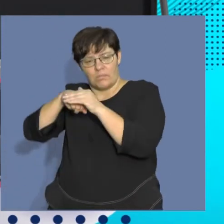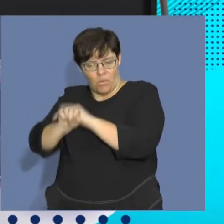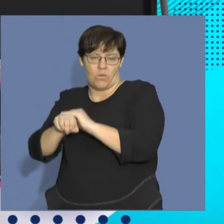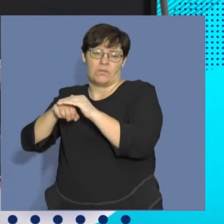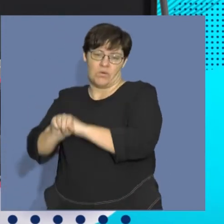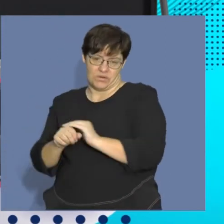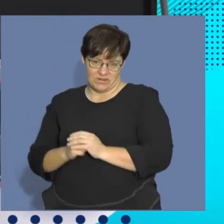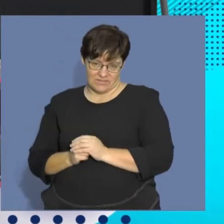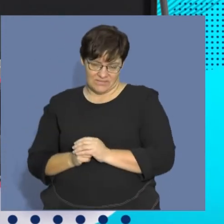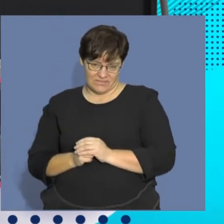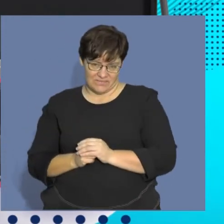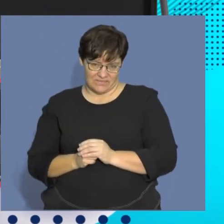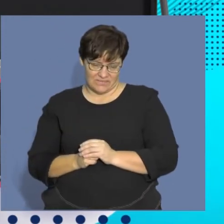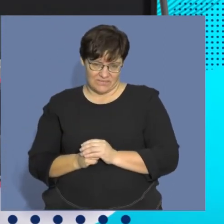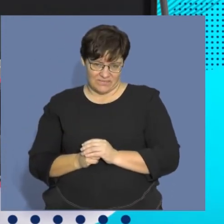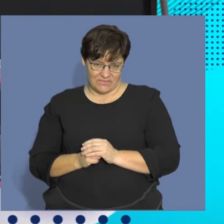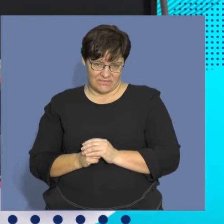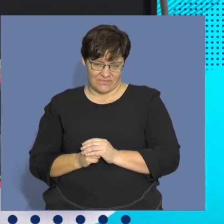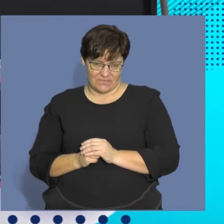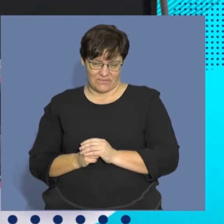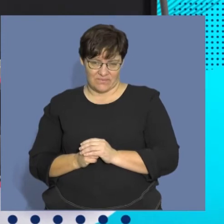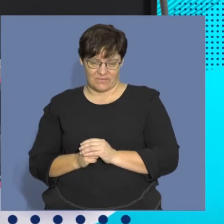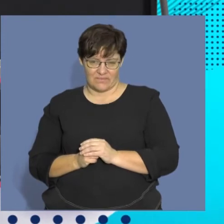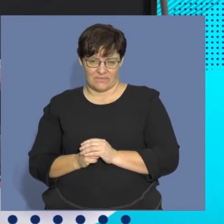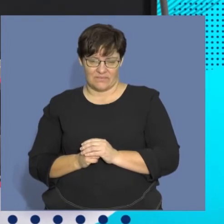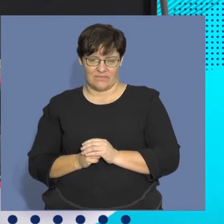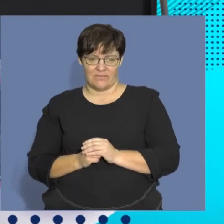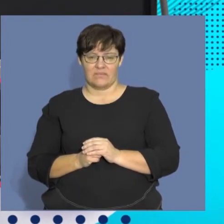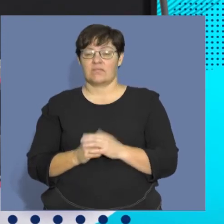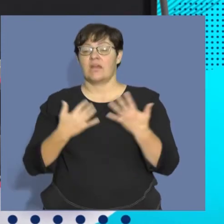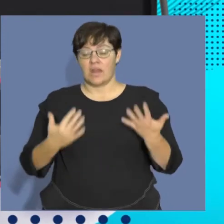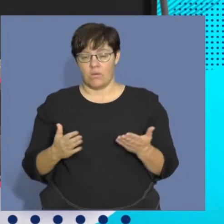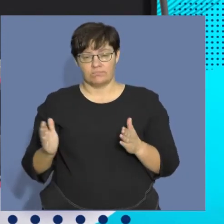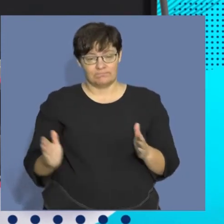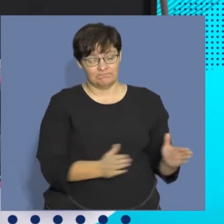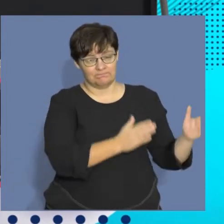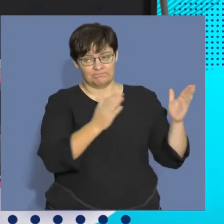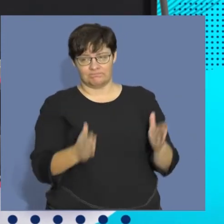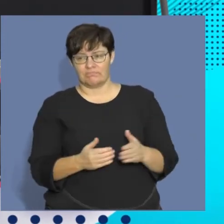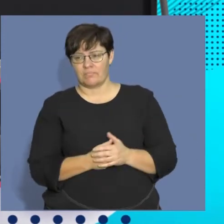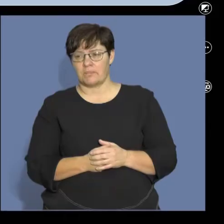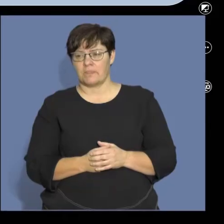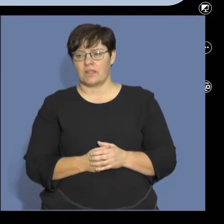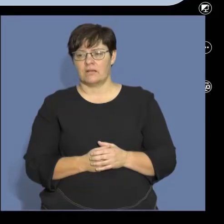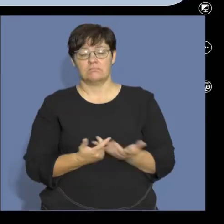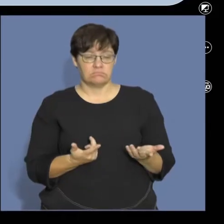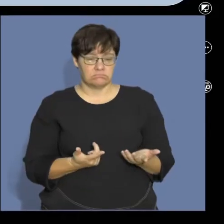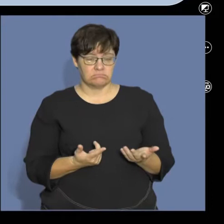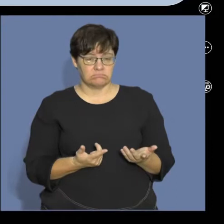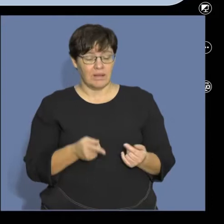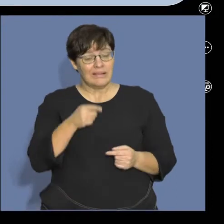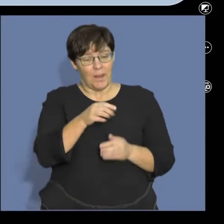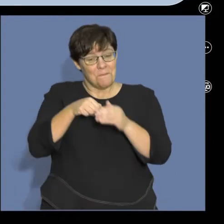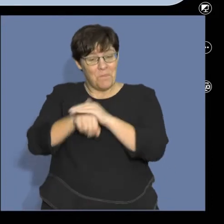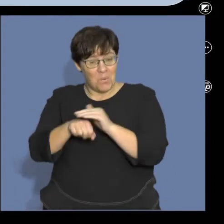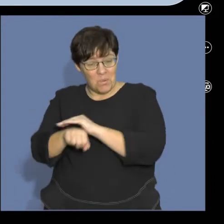it has to be by the process of reproduction. Let's now move on to what I would say